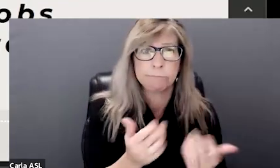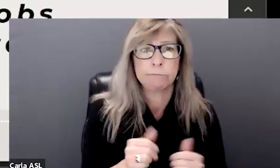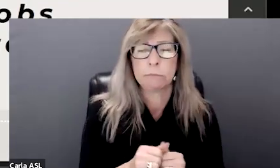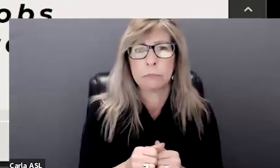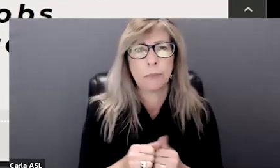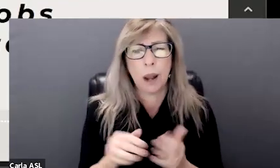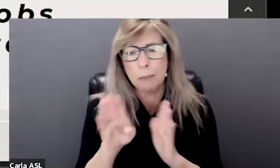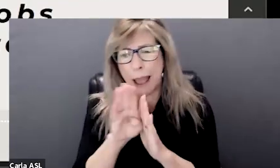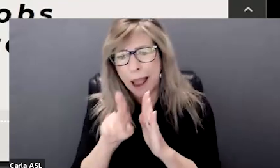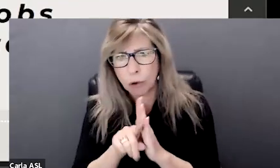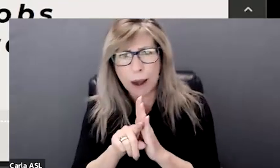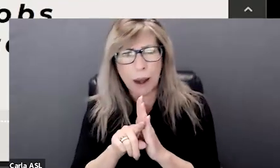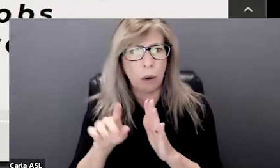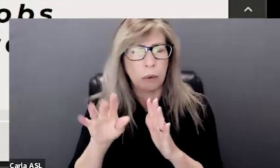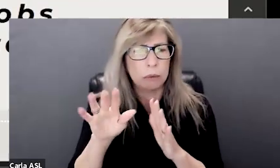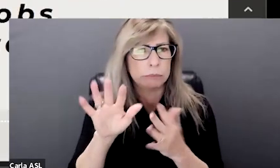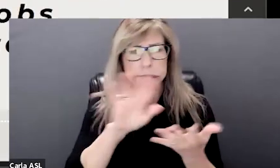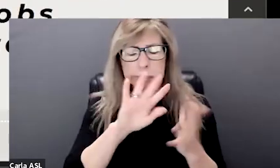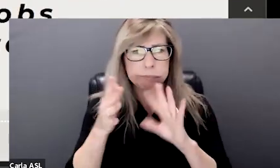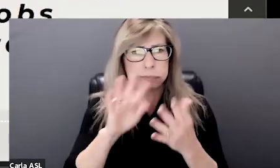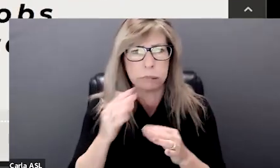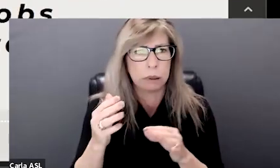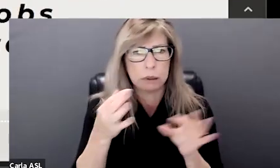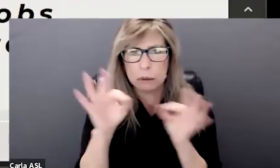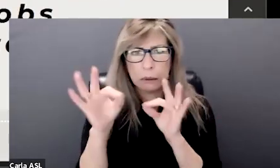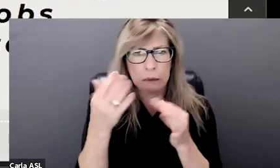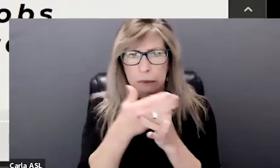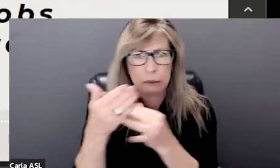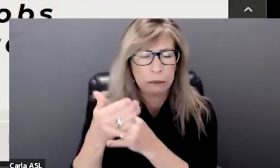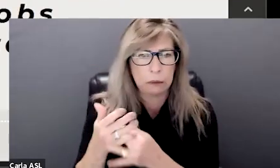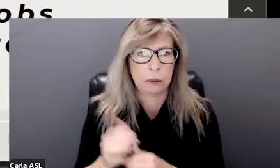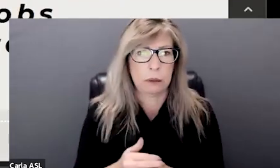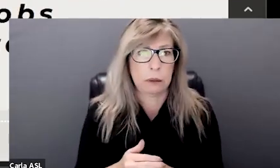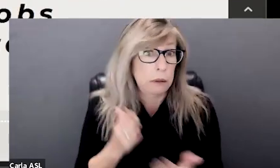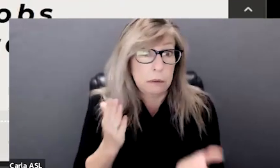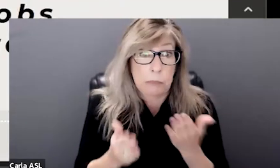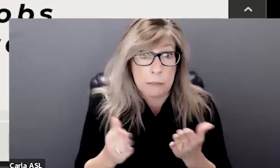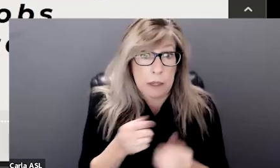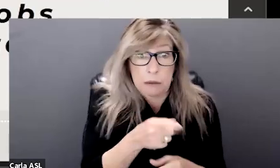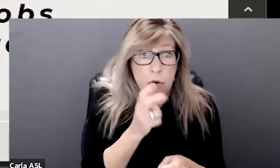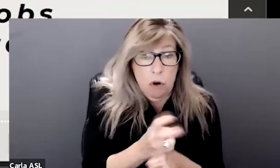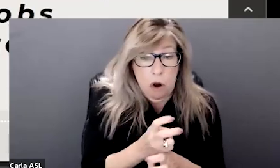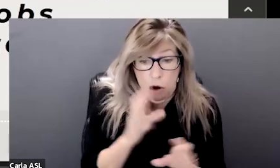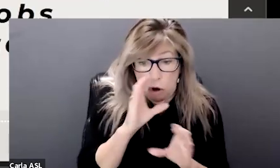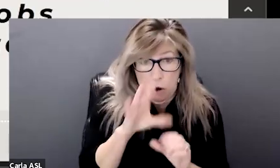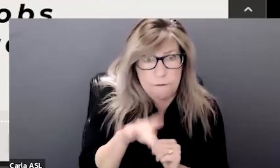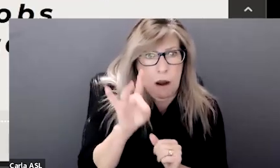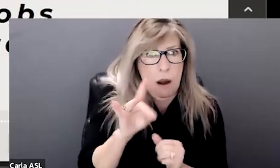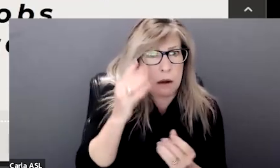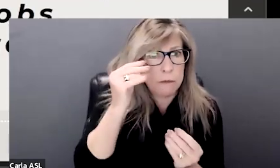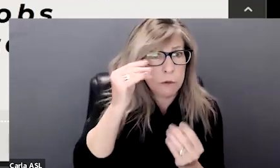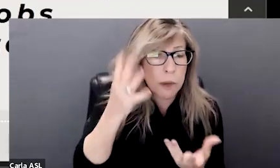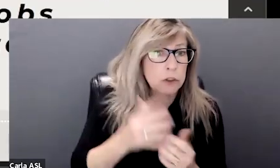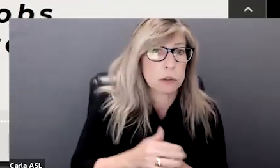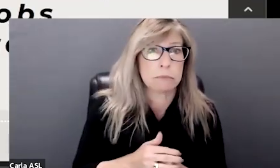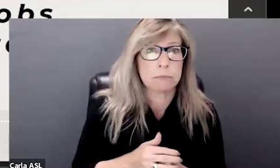barriers. They may not be able to find the information. They may not be able to successfully go through your application process.